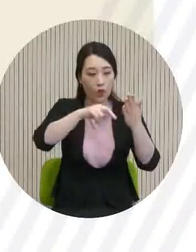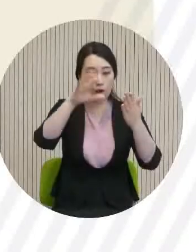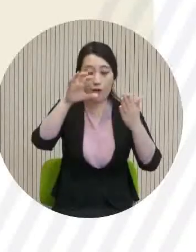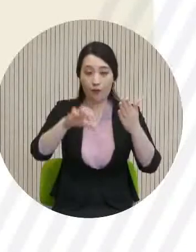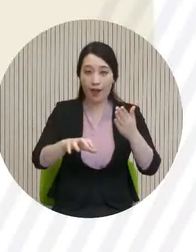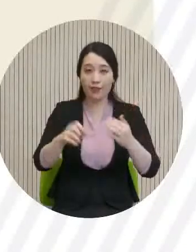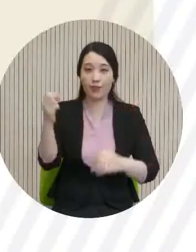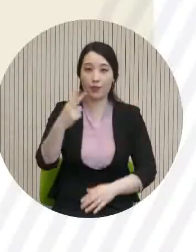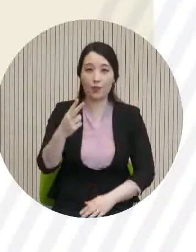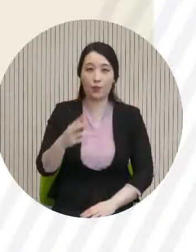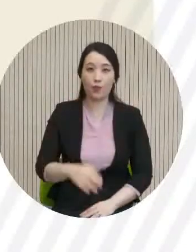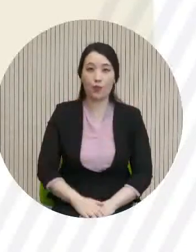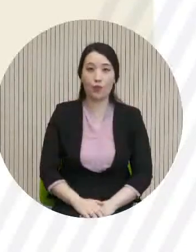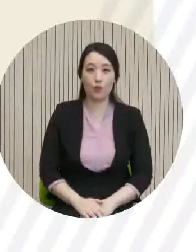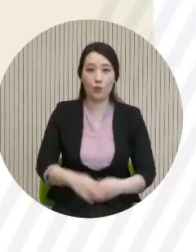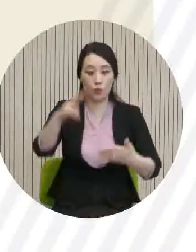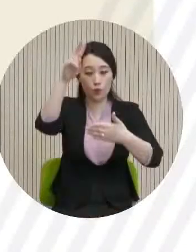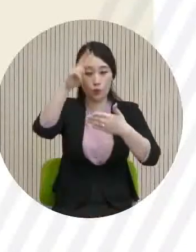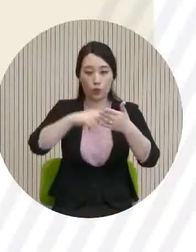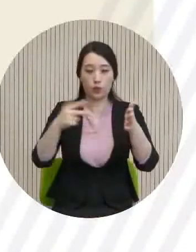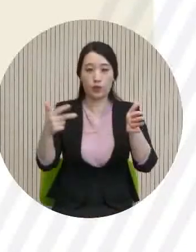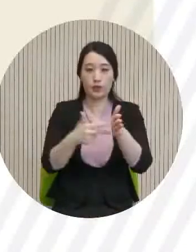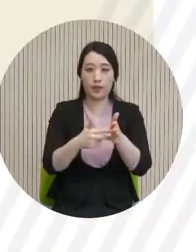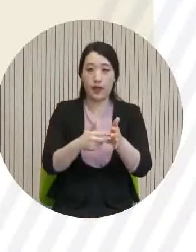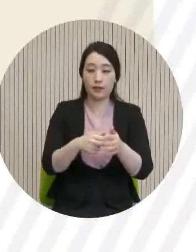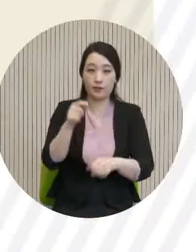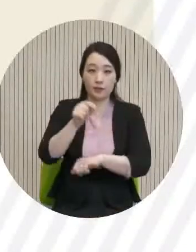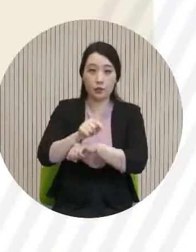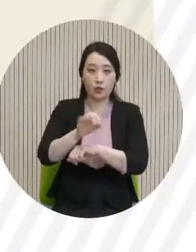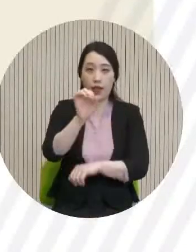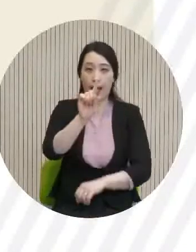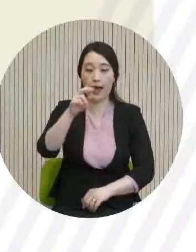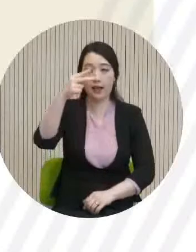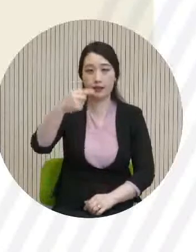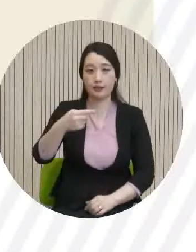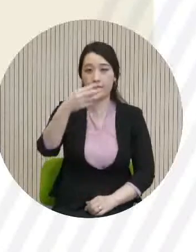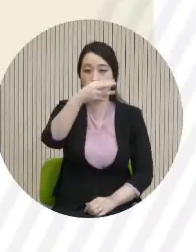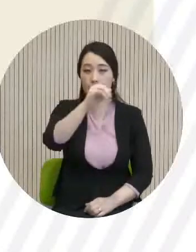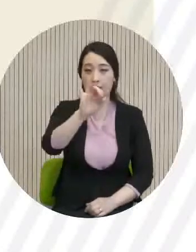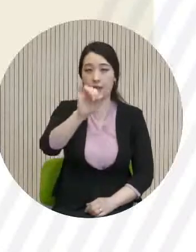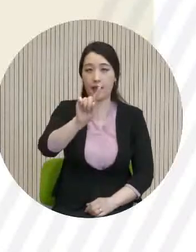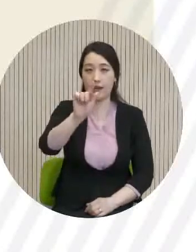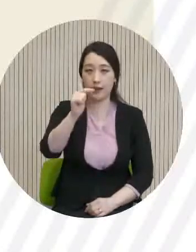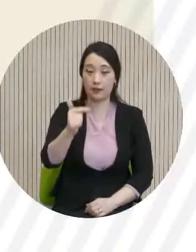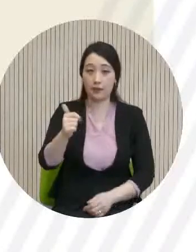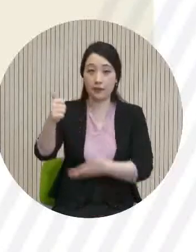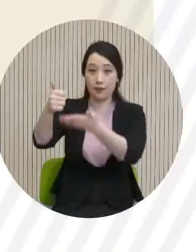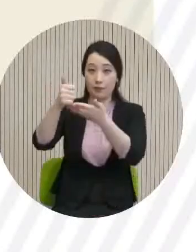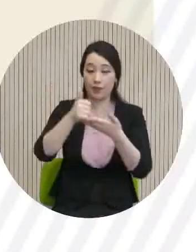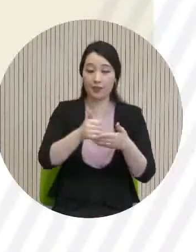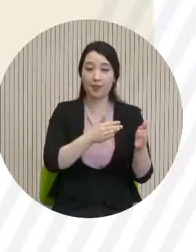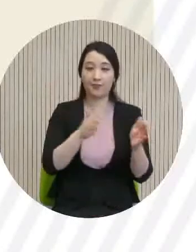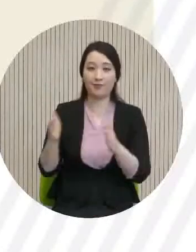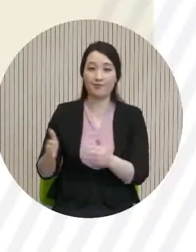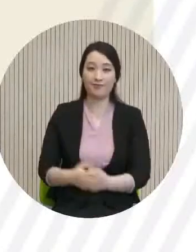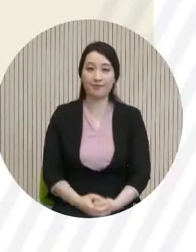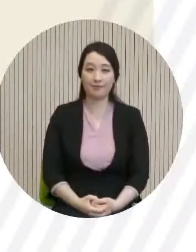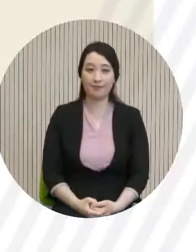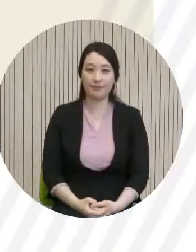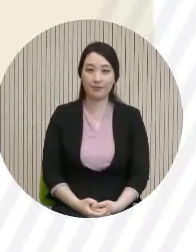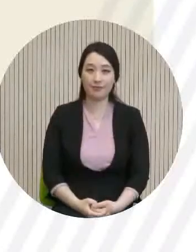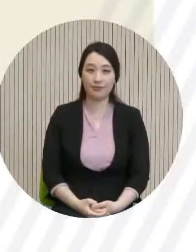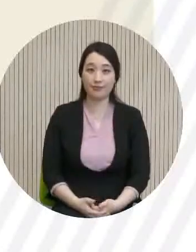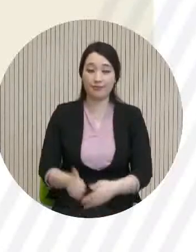Langendonk, Manager of the Reading Promotion Programs of the Reading Foundation and National Library Netherlands,